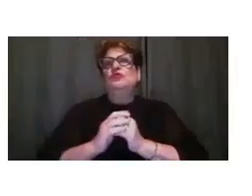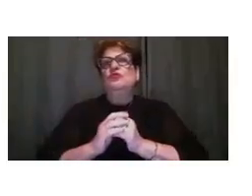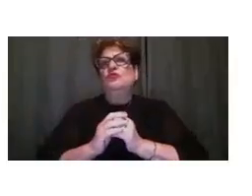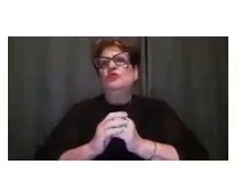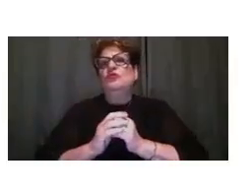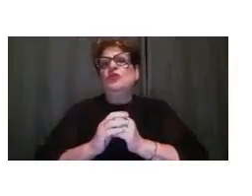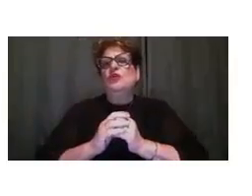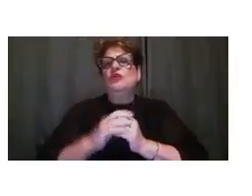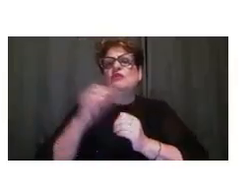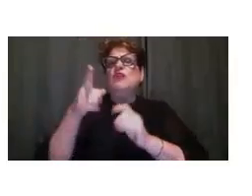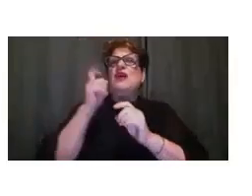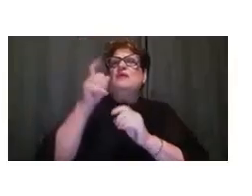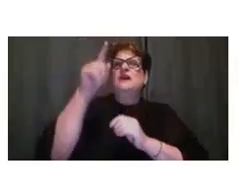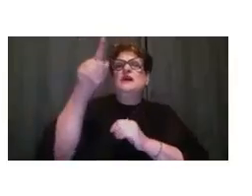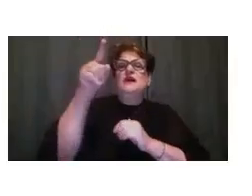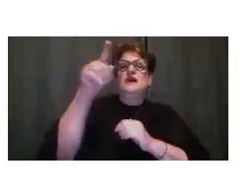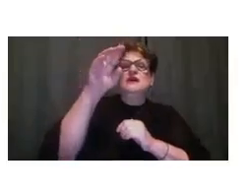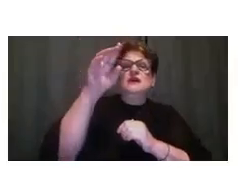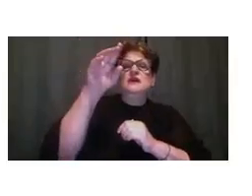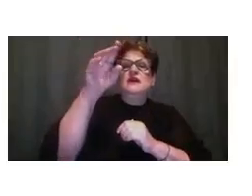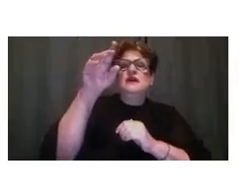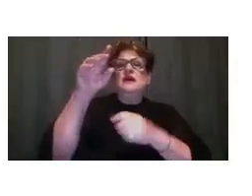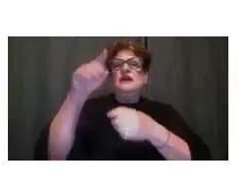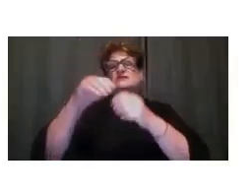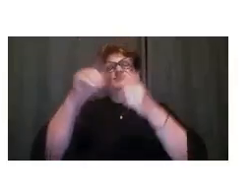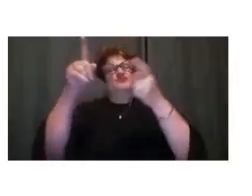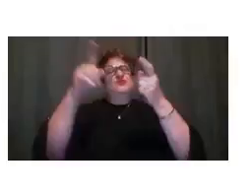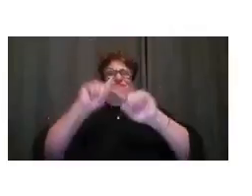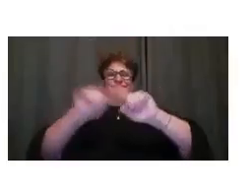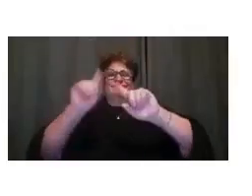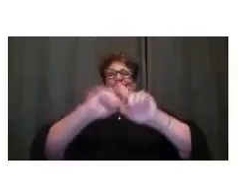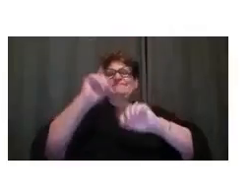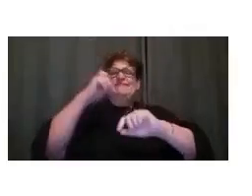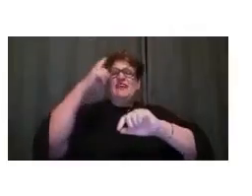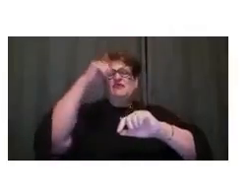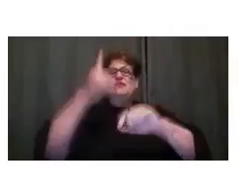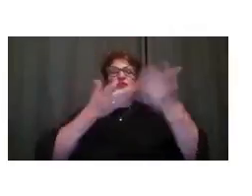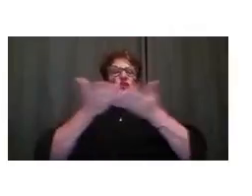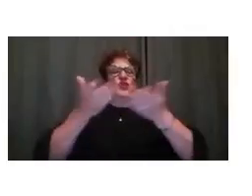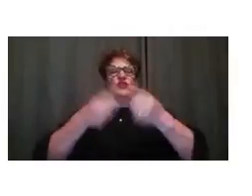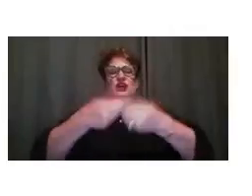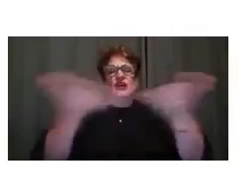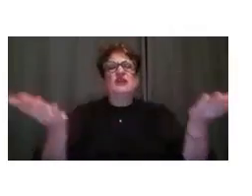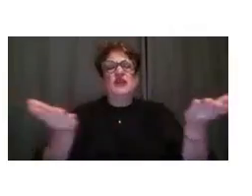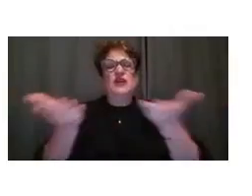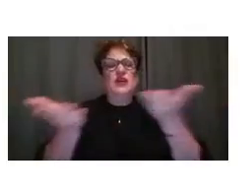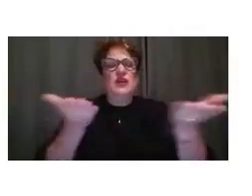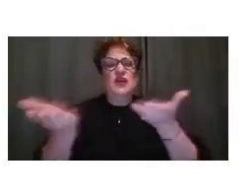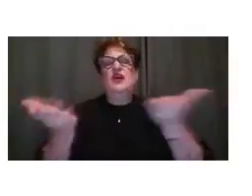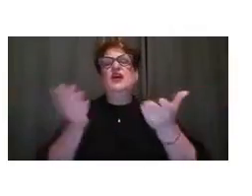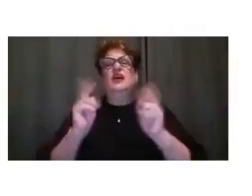CCS to the regional center system, they